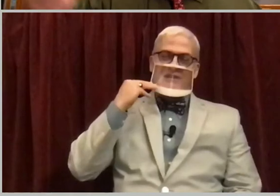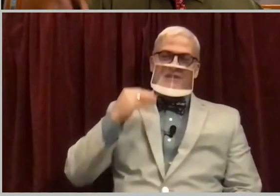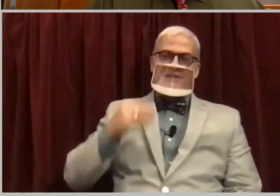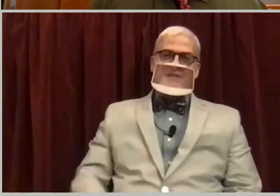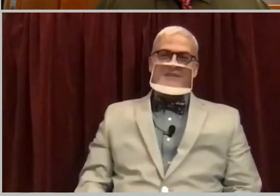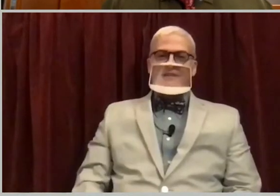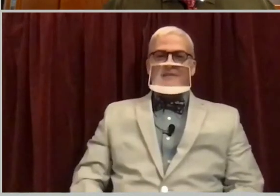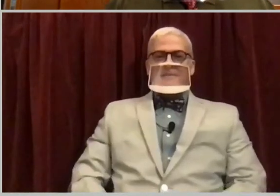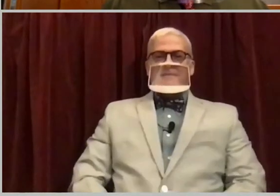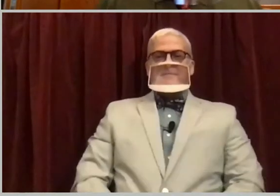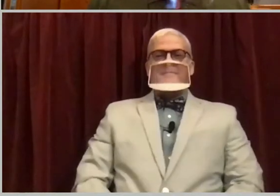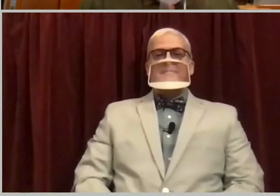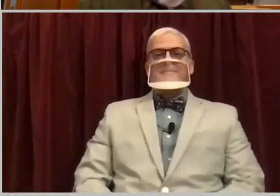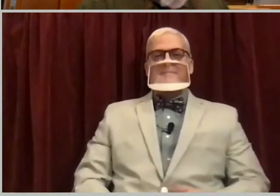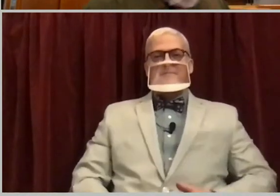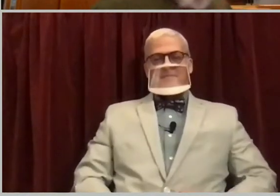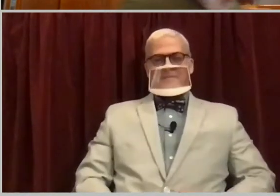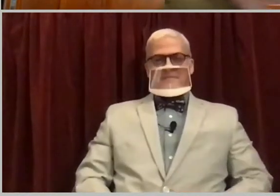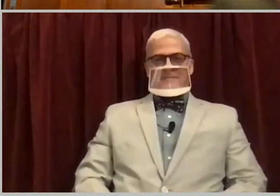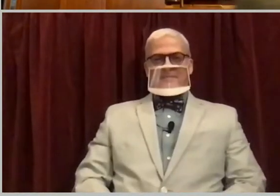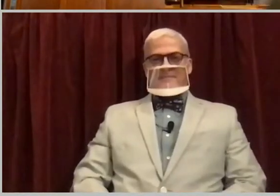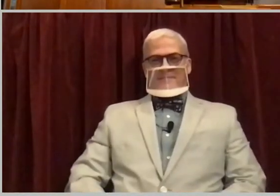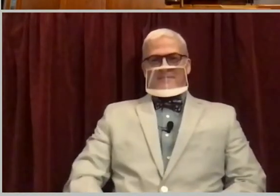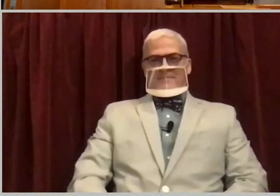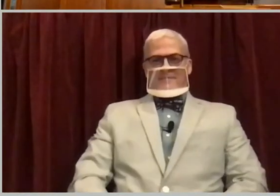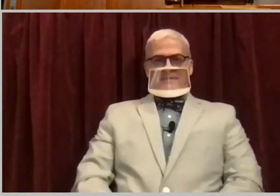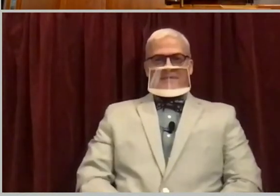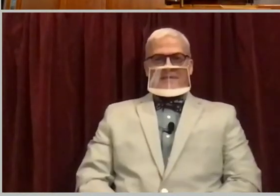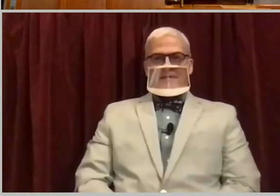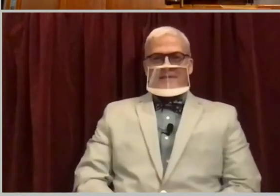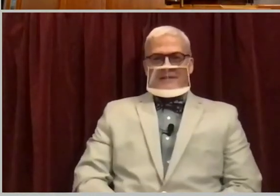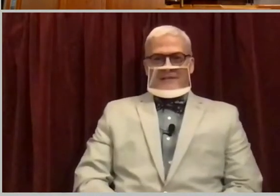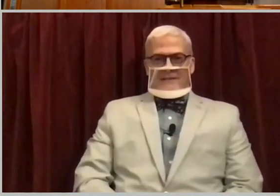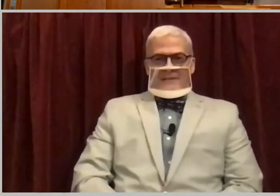Mary. Amen.